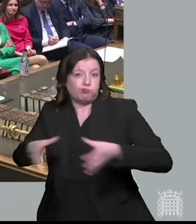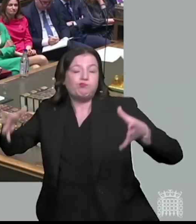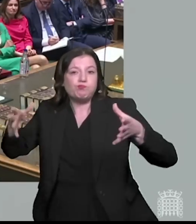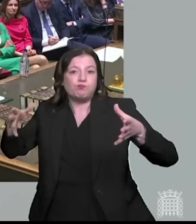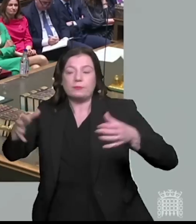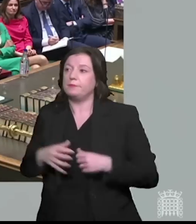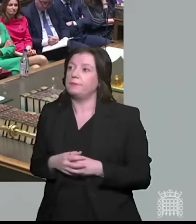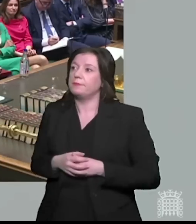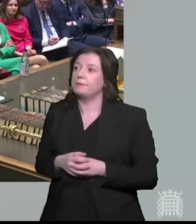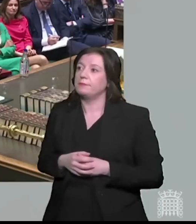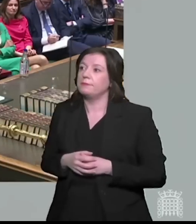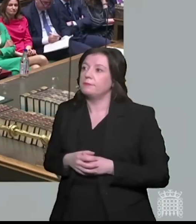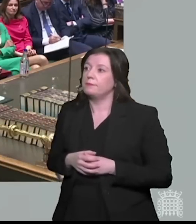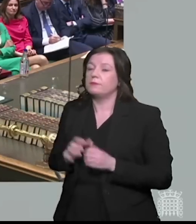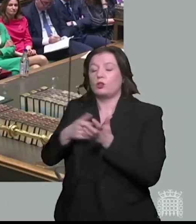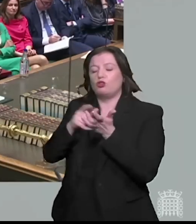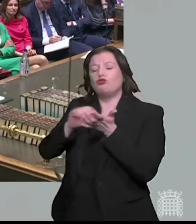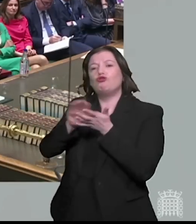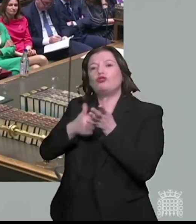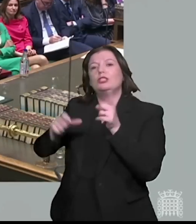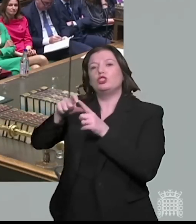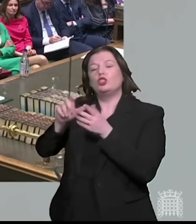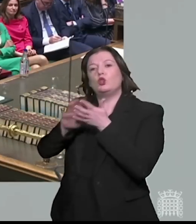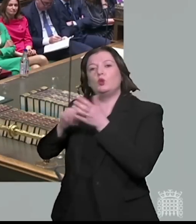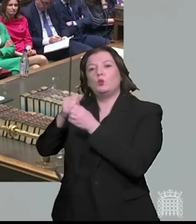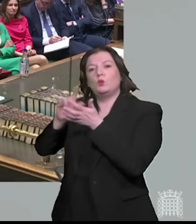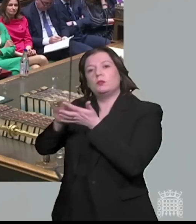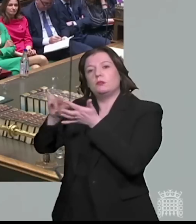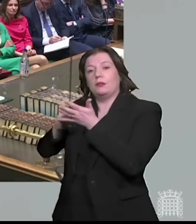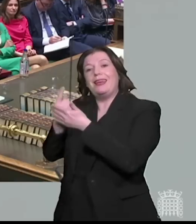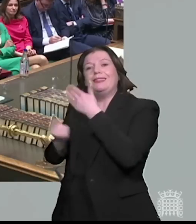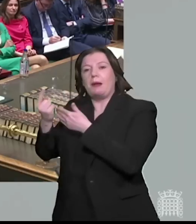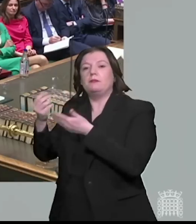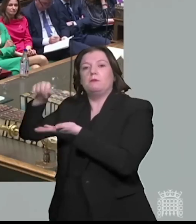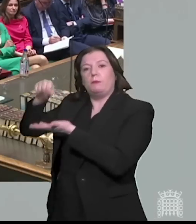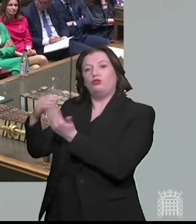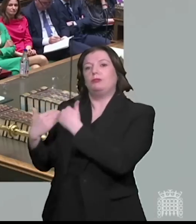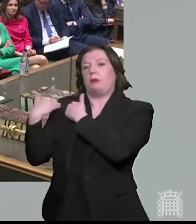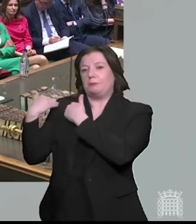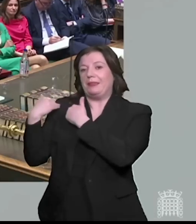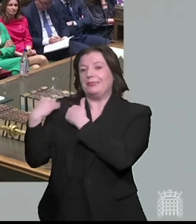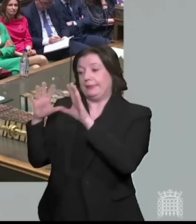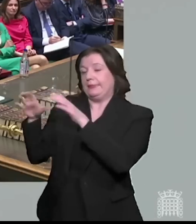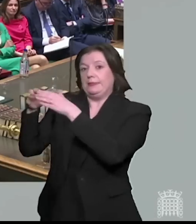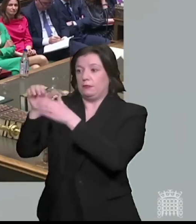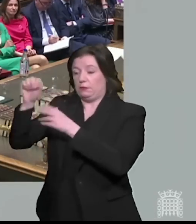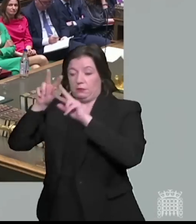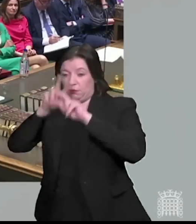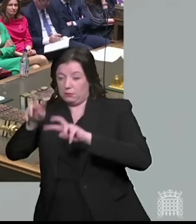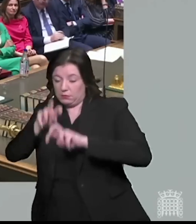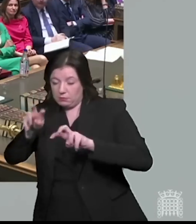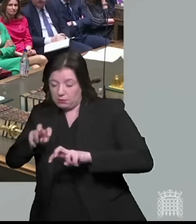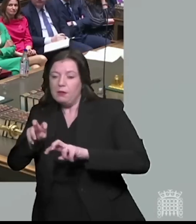with the forecasts produced by Richard Hughes and his team at the Independent Office for Budget Responsibility, who I thank for